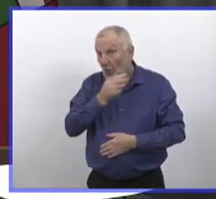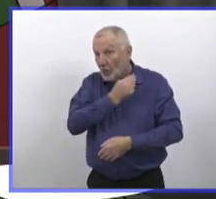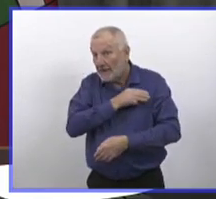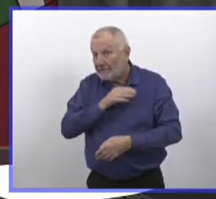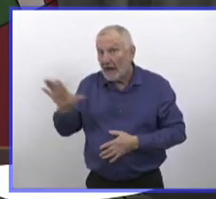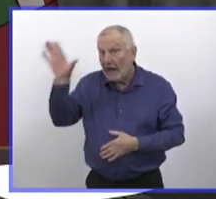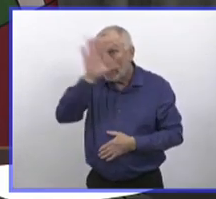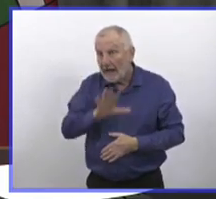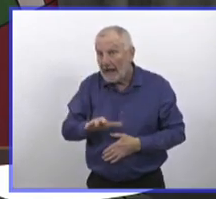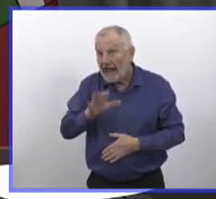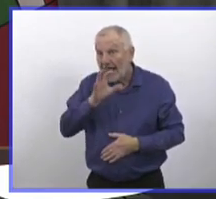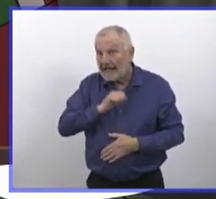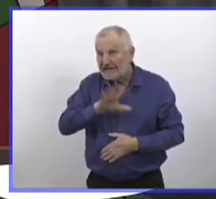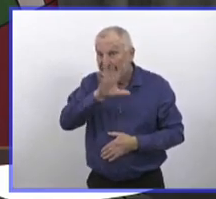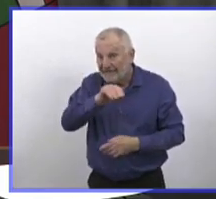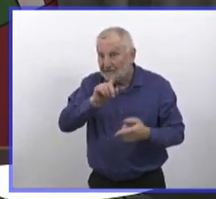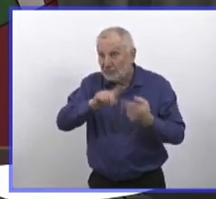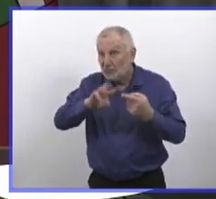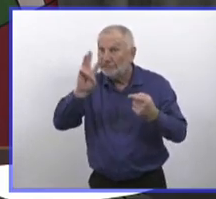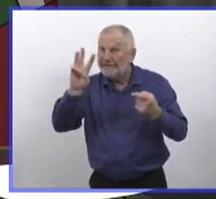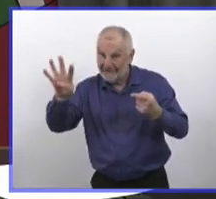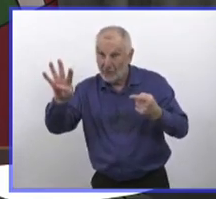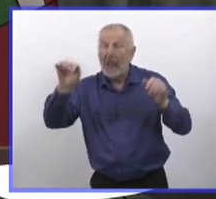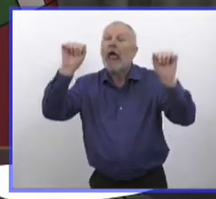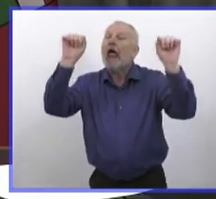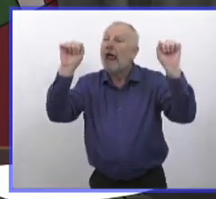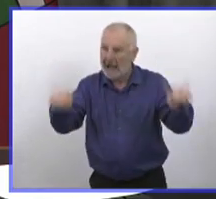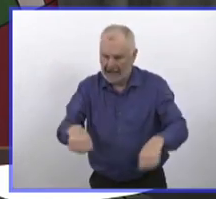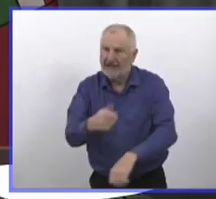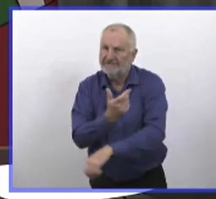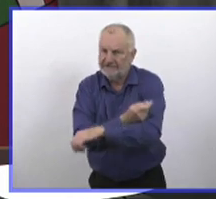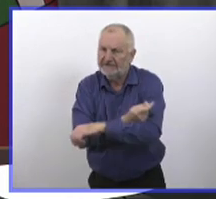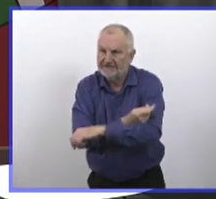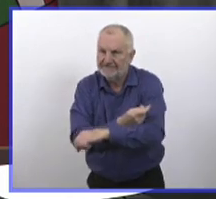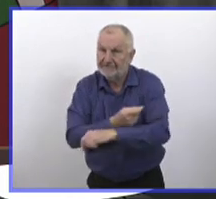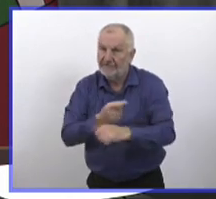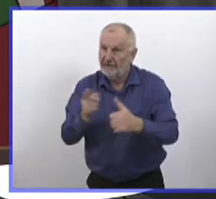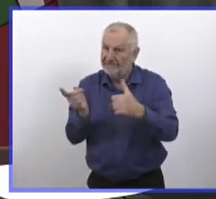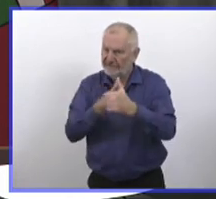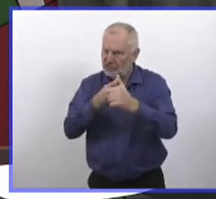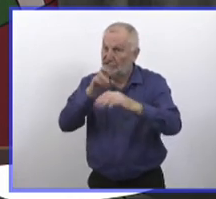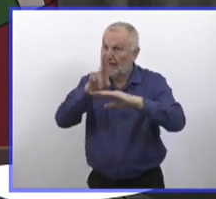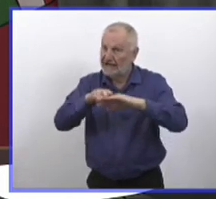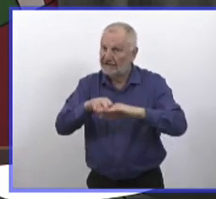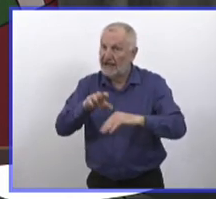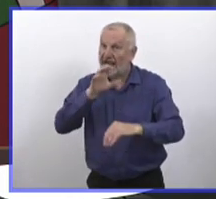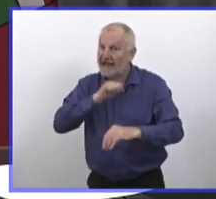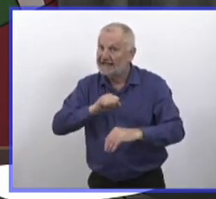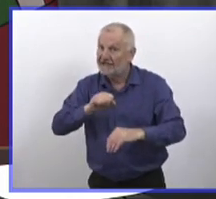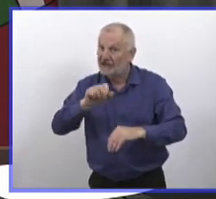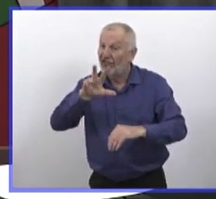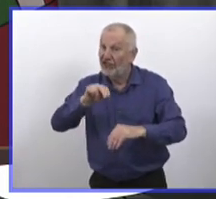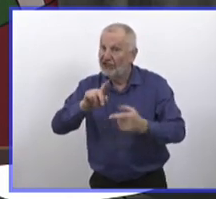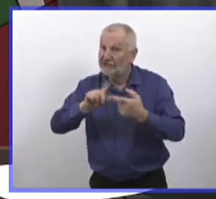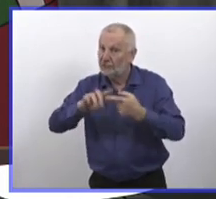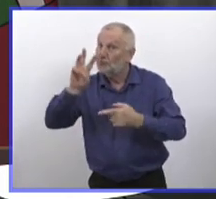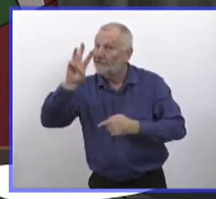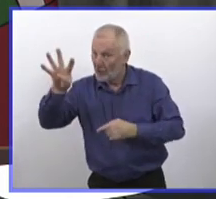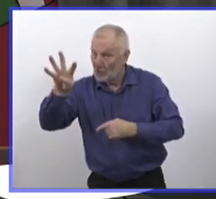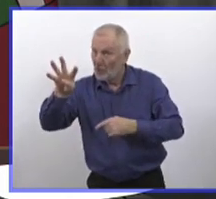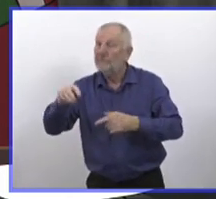group eligible for this vaccine. We have developed a list of criteria to prioritize people from within this age